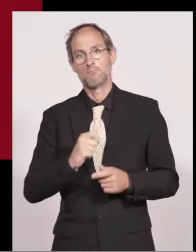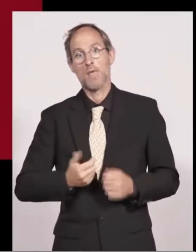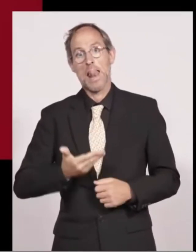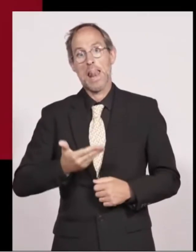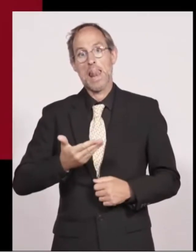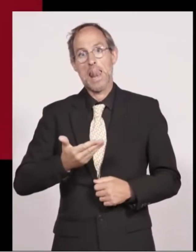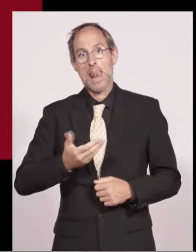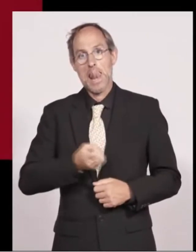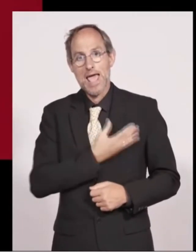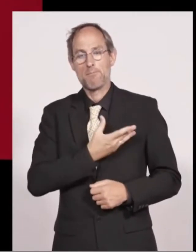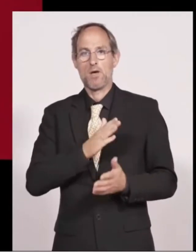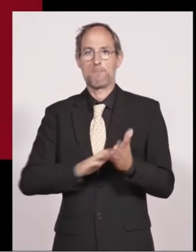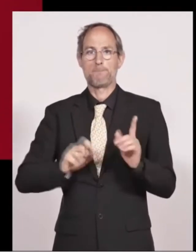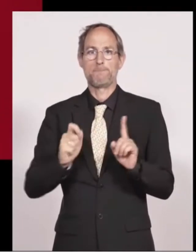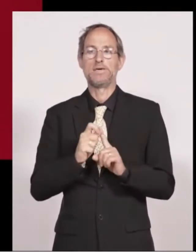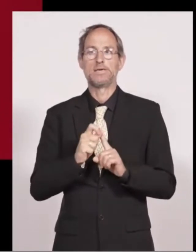MP